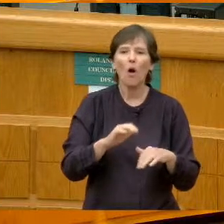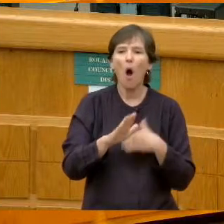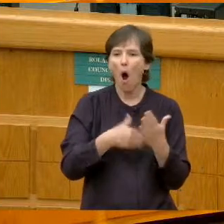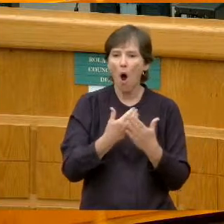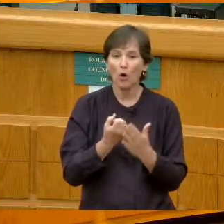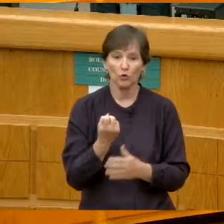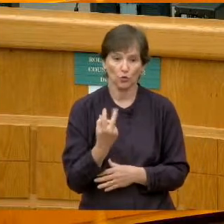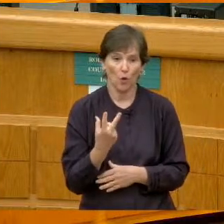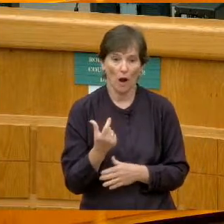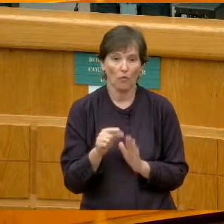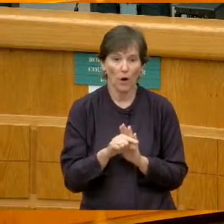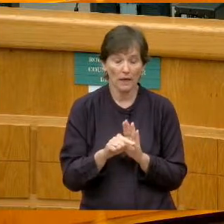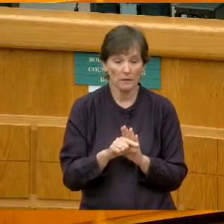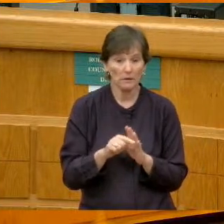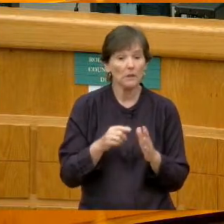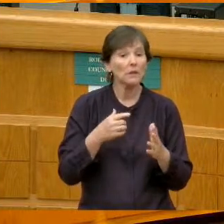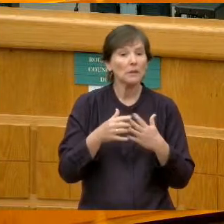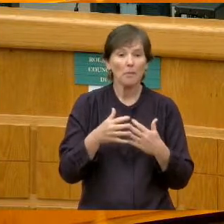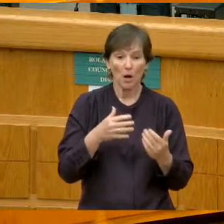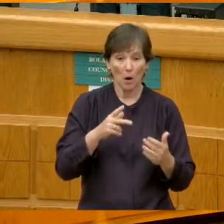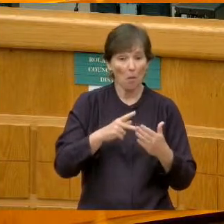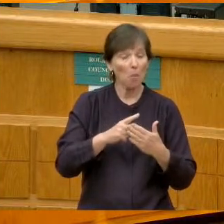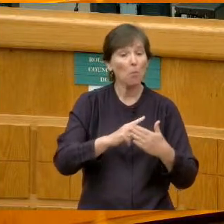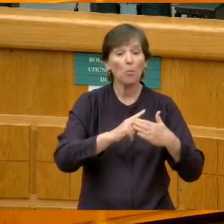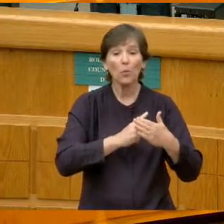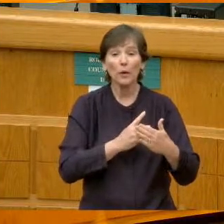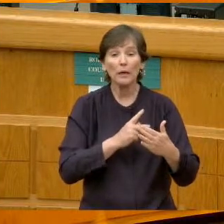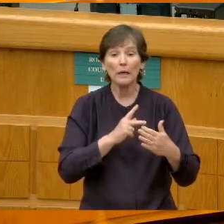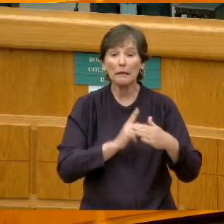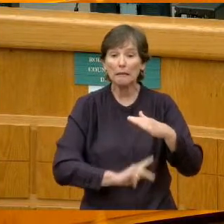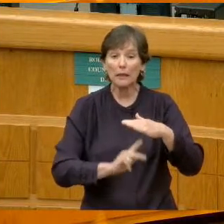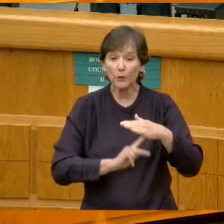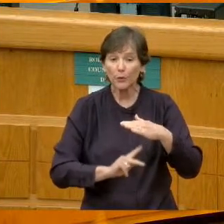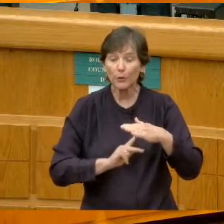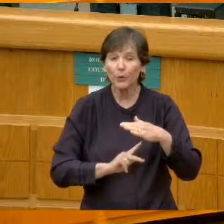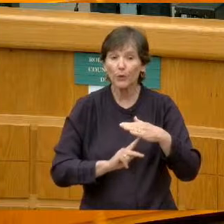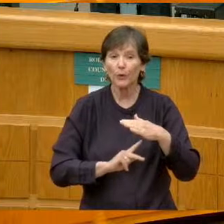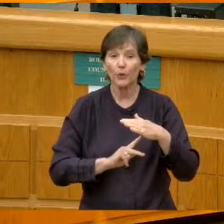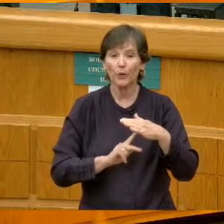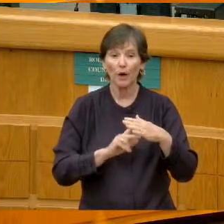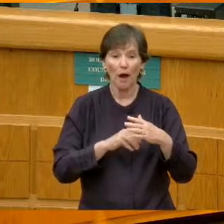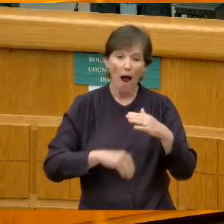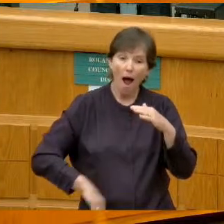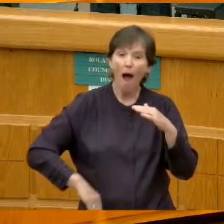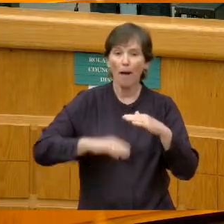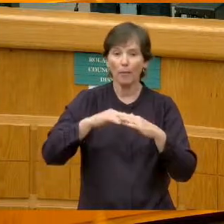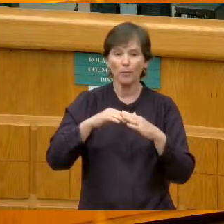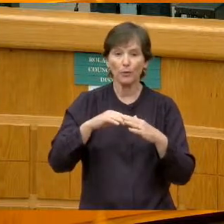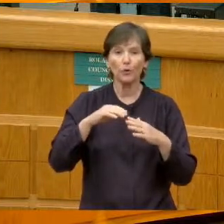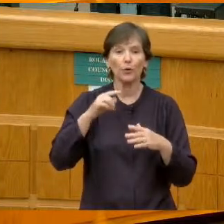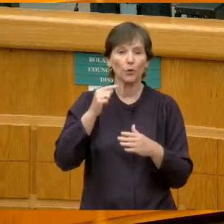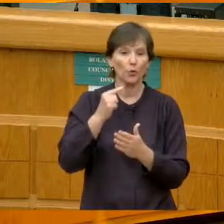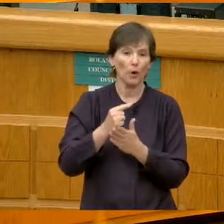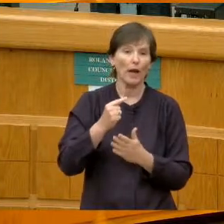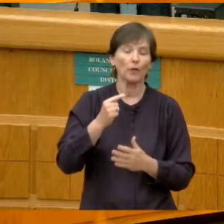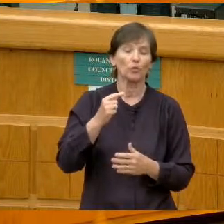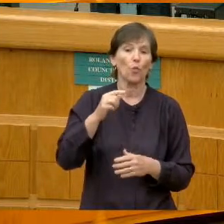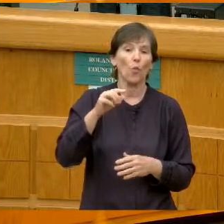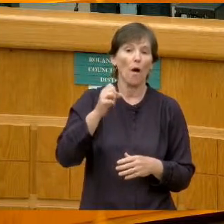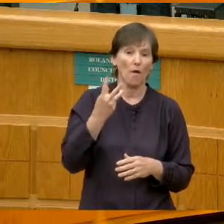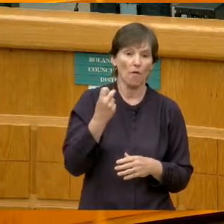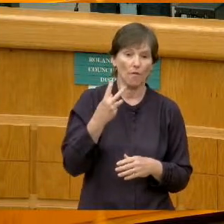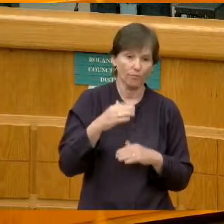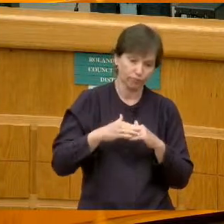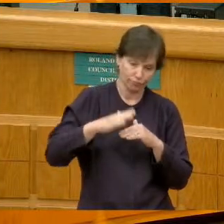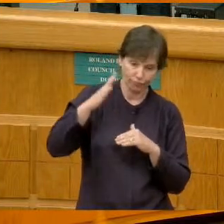there's a pre-K program, a kindergarten program, it applies to every single grade level that's in the ISD school system.